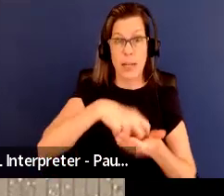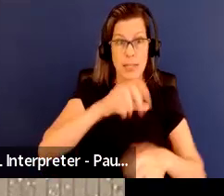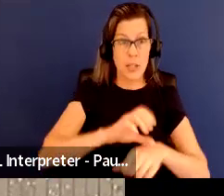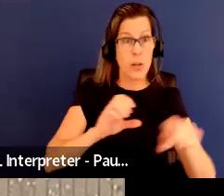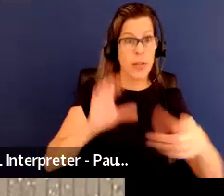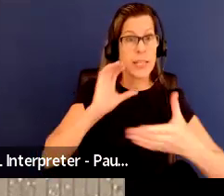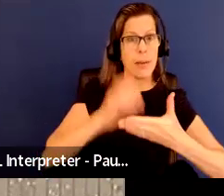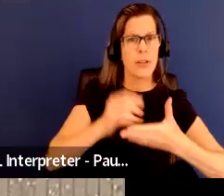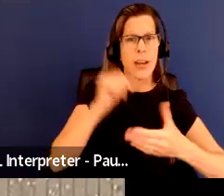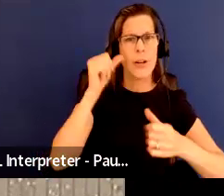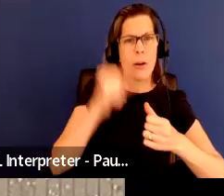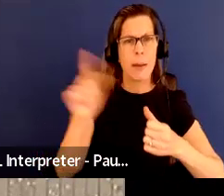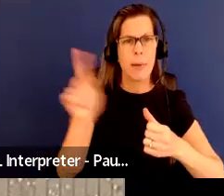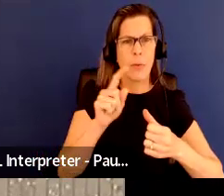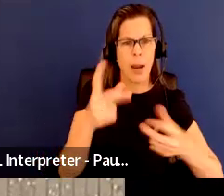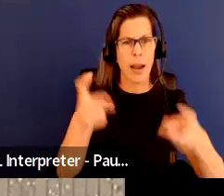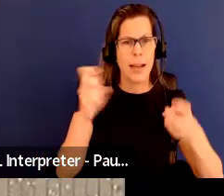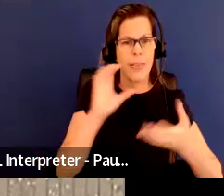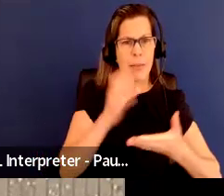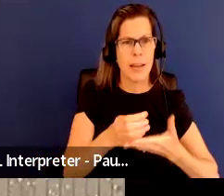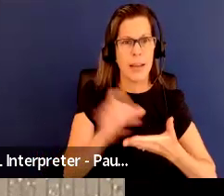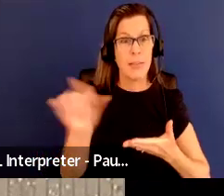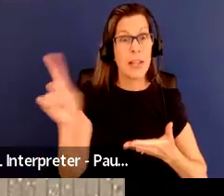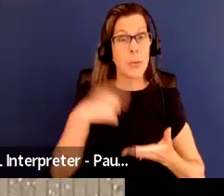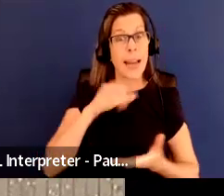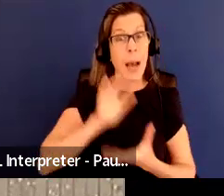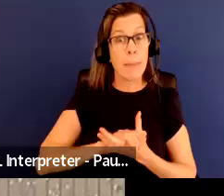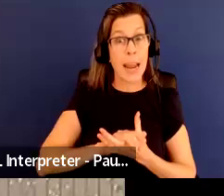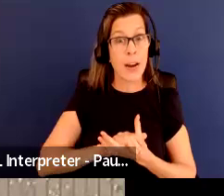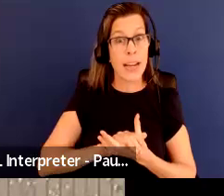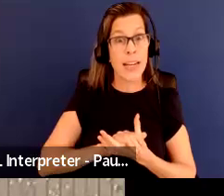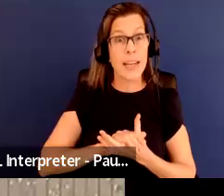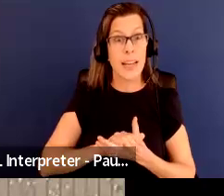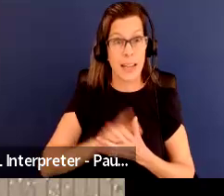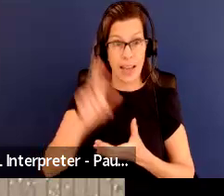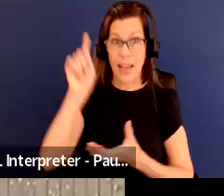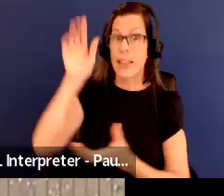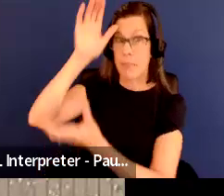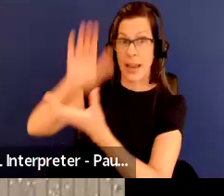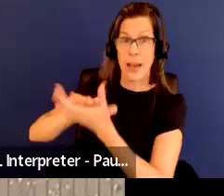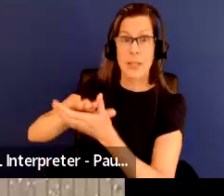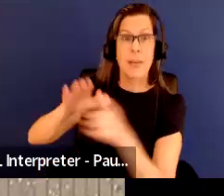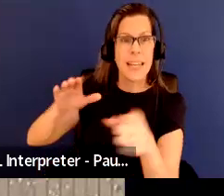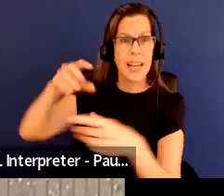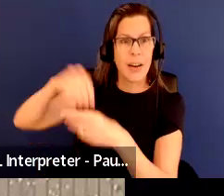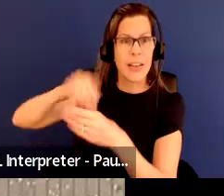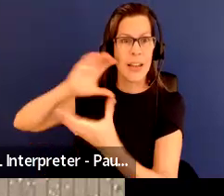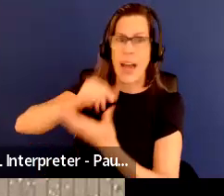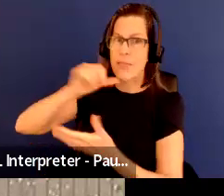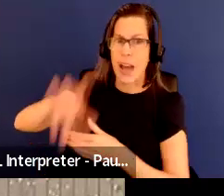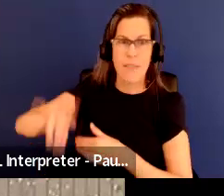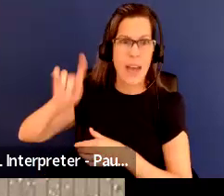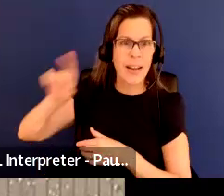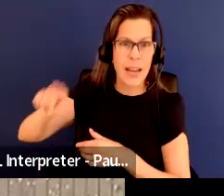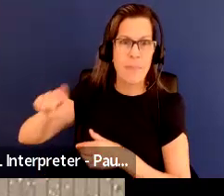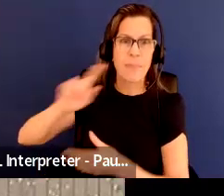picture here, and I don't remember where I got this picture. This is where I got married. I think my husband is in this picture. I have not been able to find him because